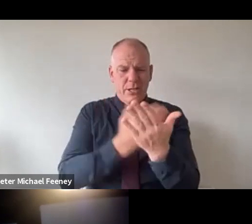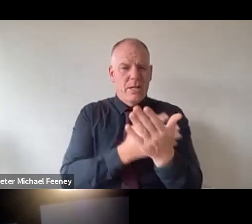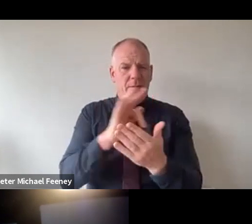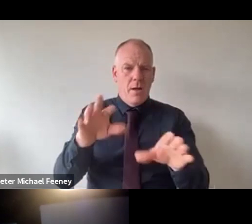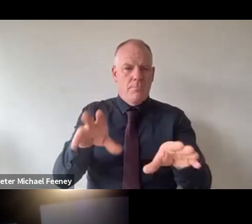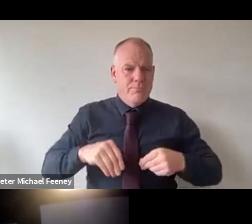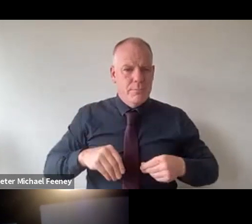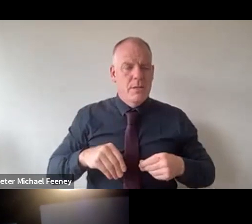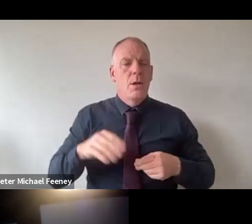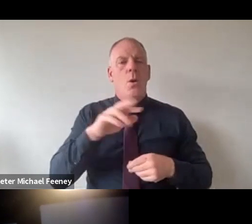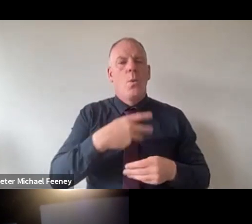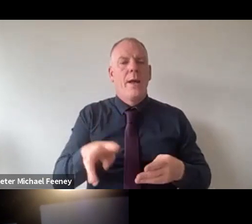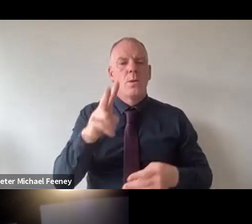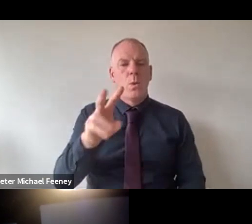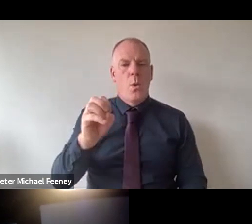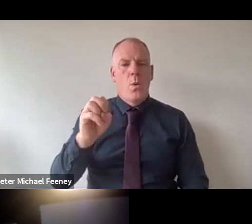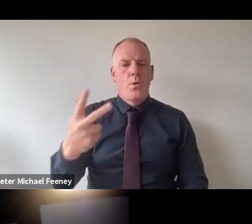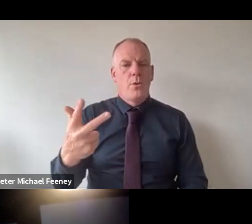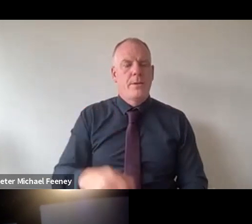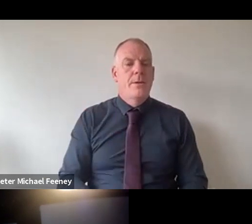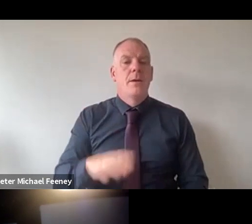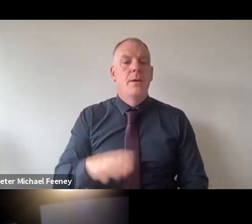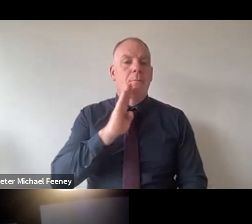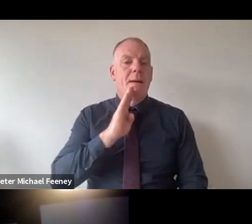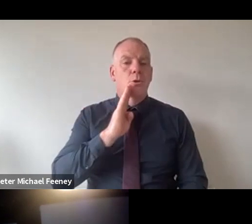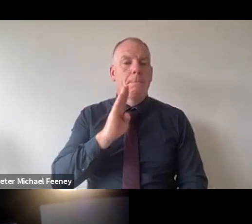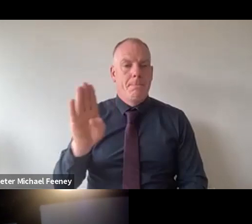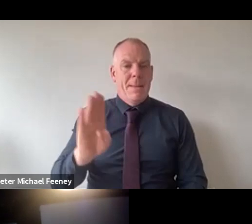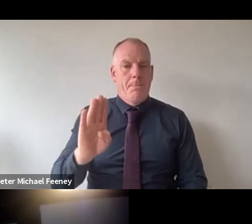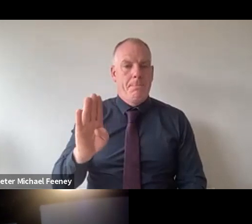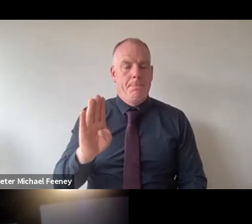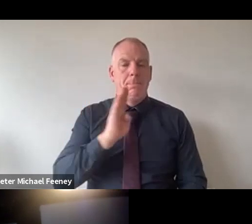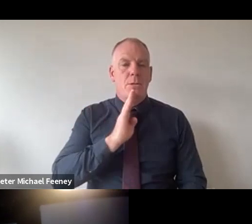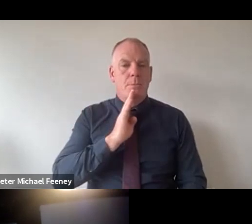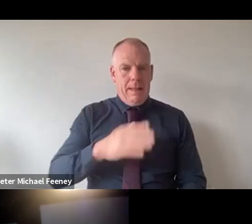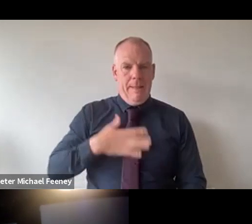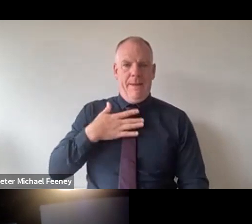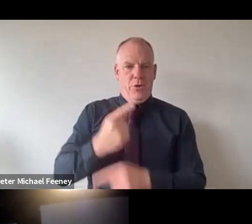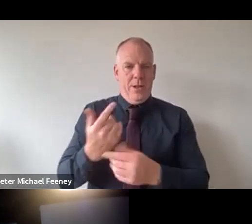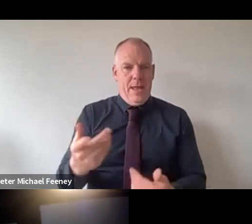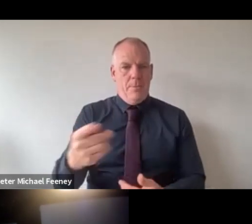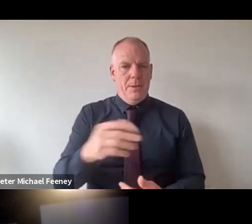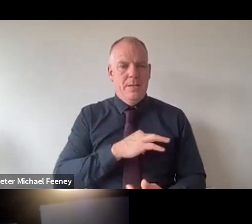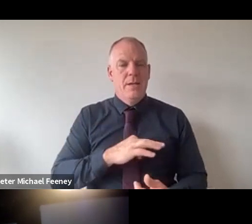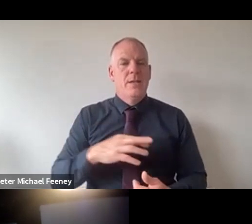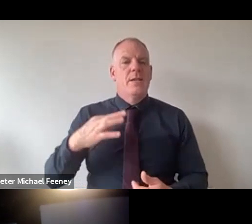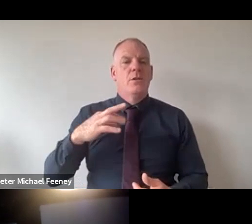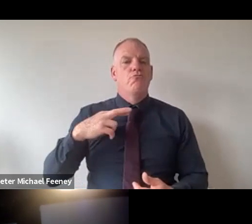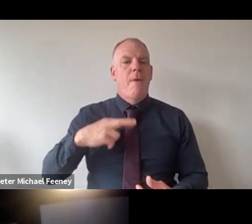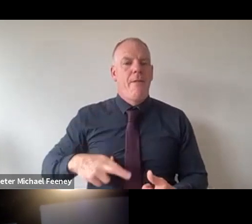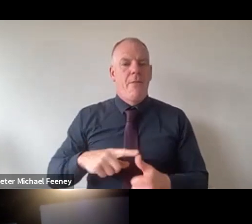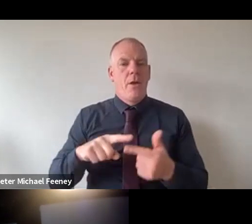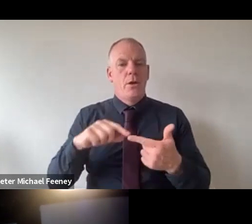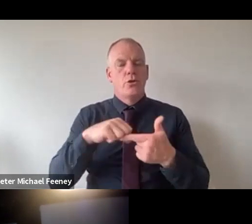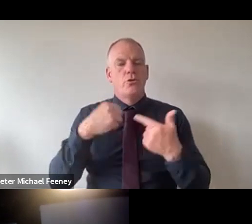2003. In Belgium, which is a country where I live now, The grounds of wealth and social origin